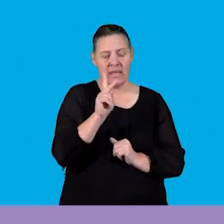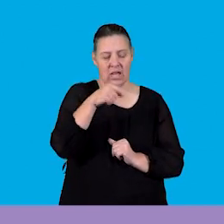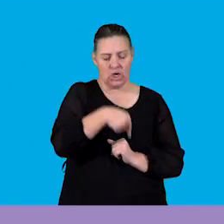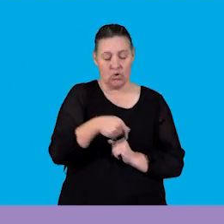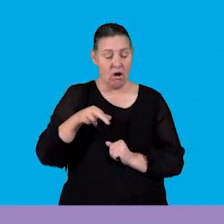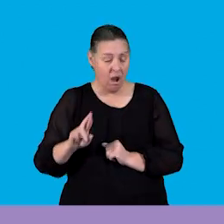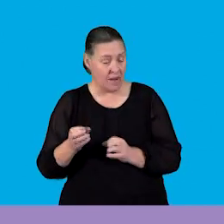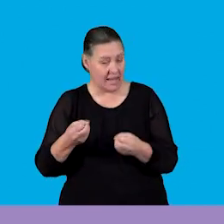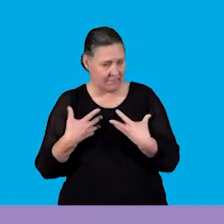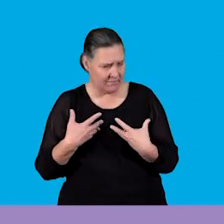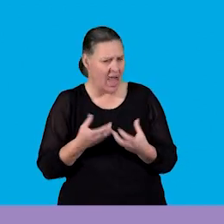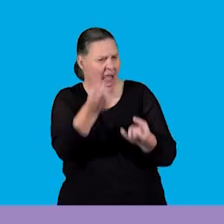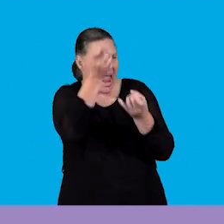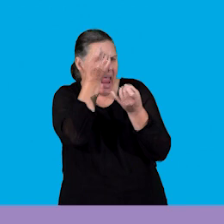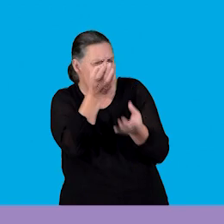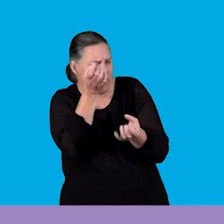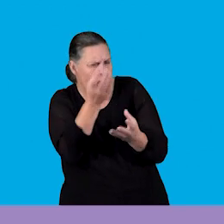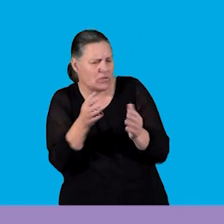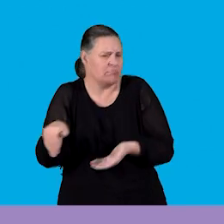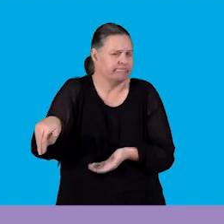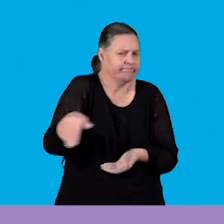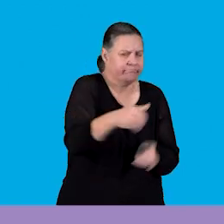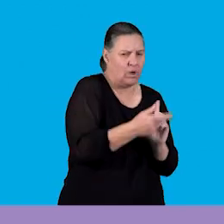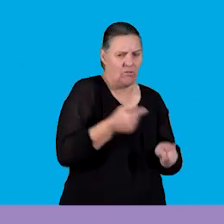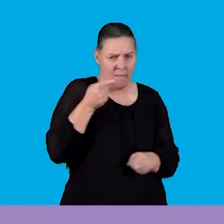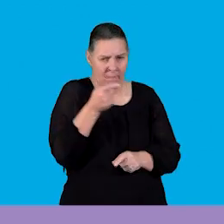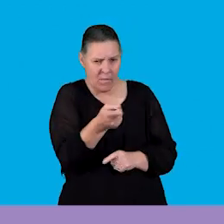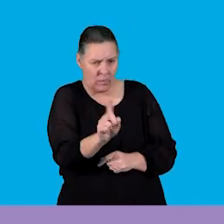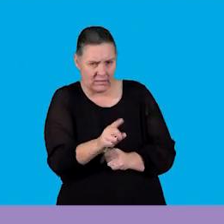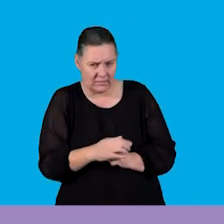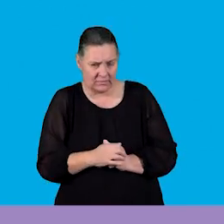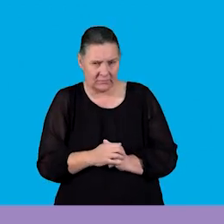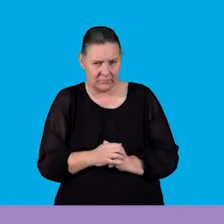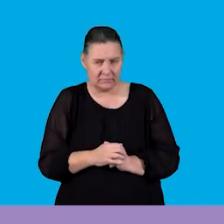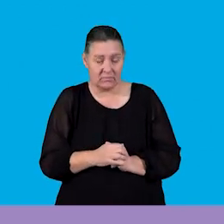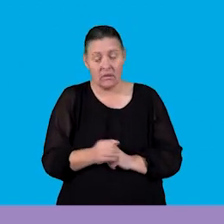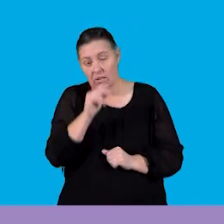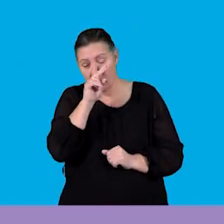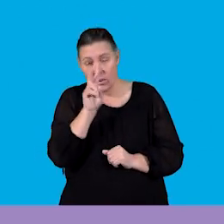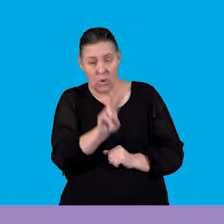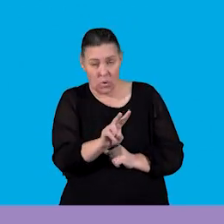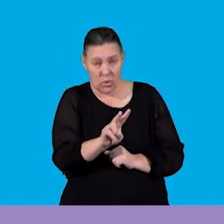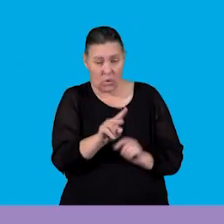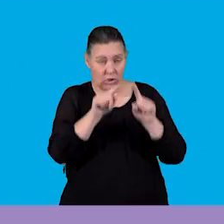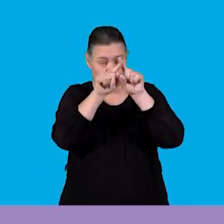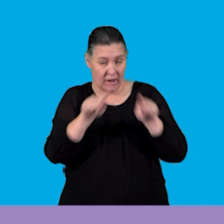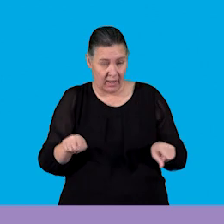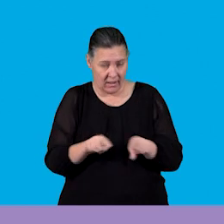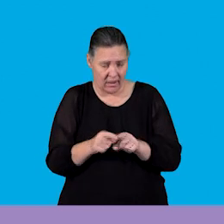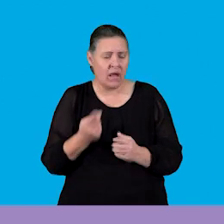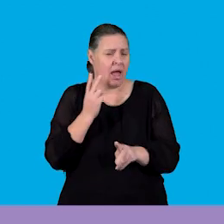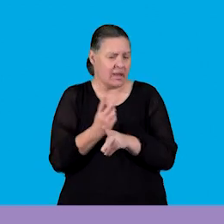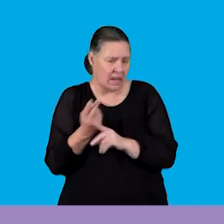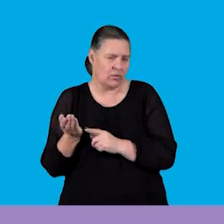So, triangle PQR is given below. What information can we gather from this triangle? Now, when we are looking at